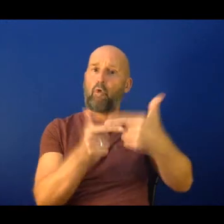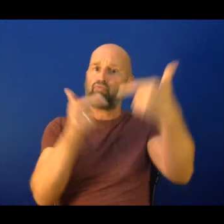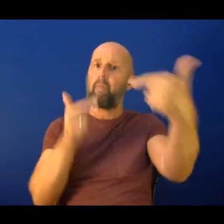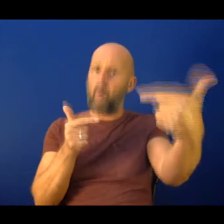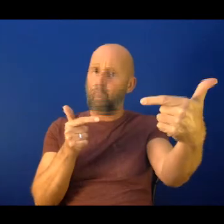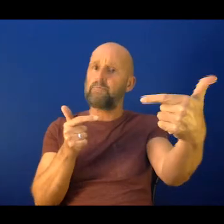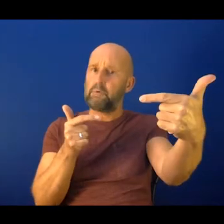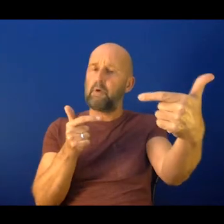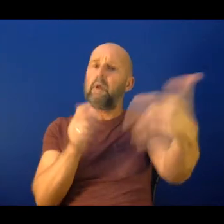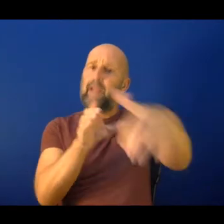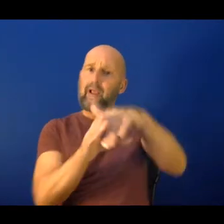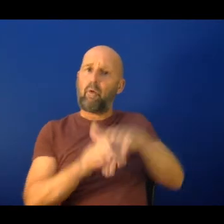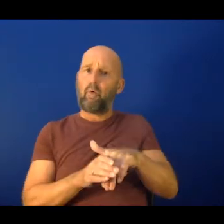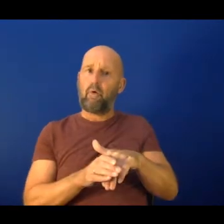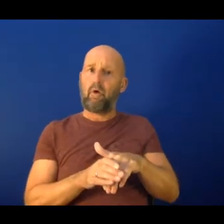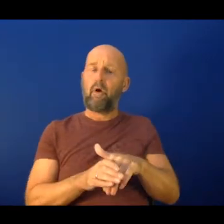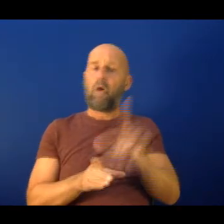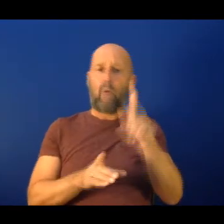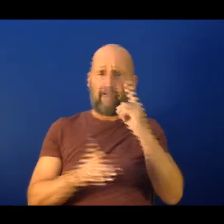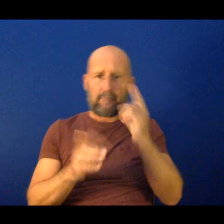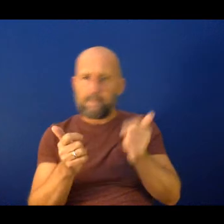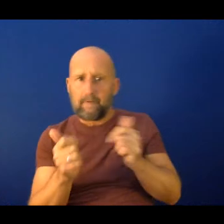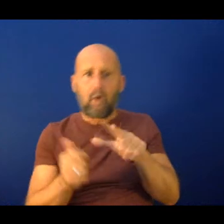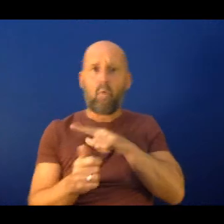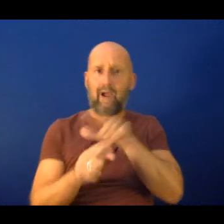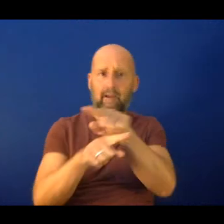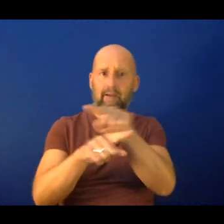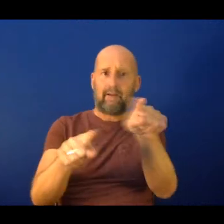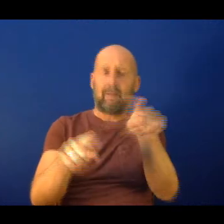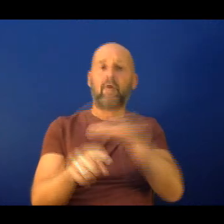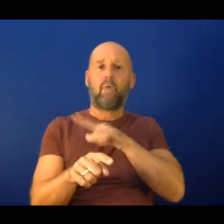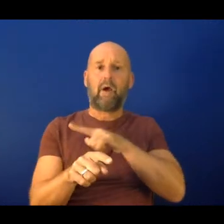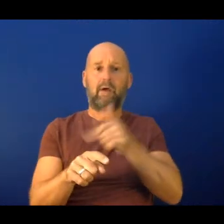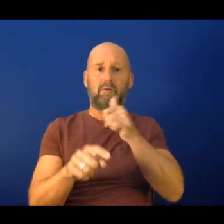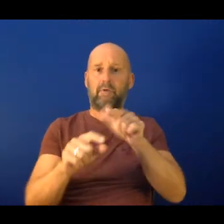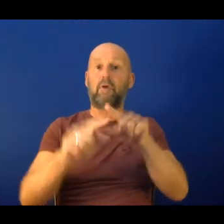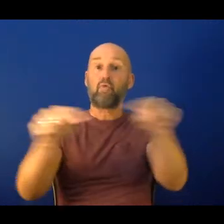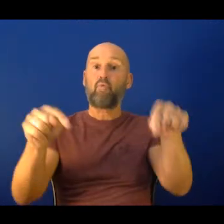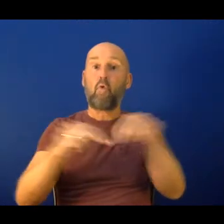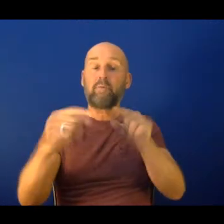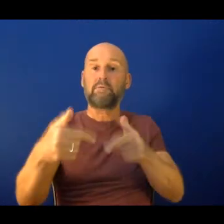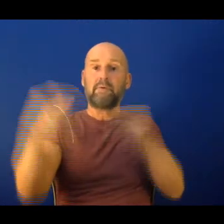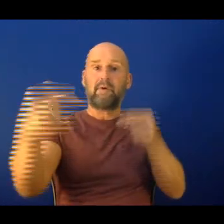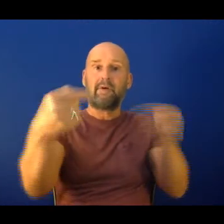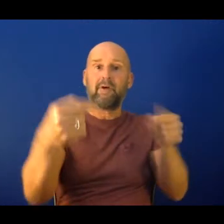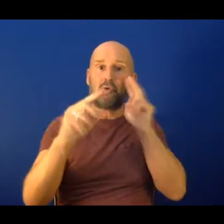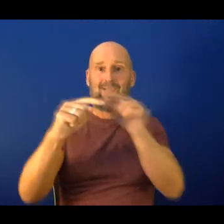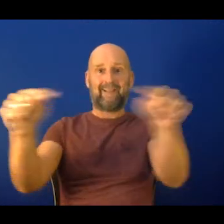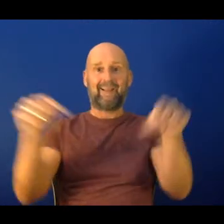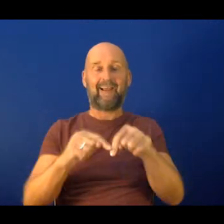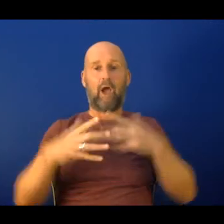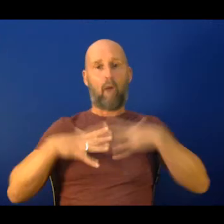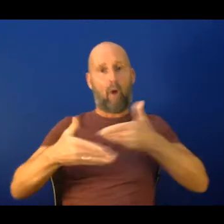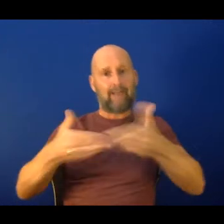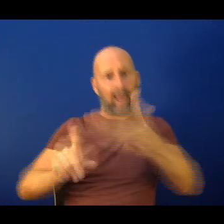accessing it, you know, because it is tricky, you know, because we are all used prior to being in rooms and you get, you know, you can see people's